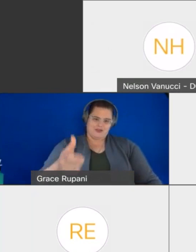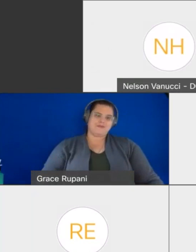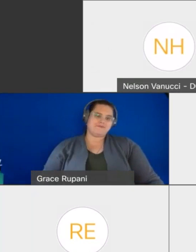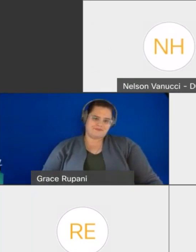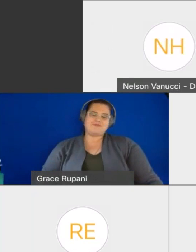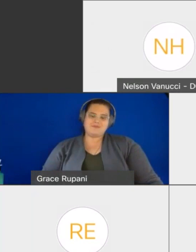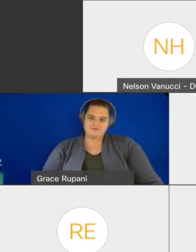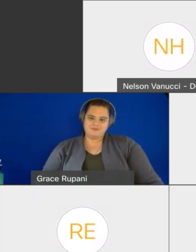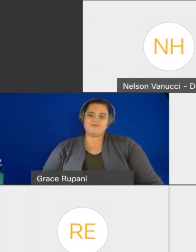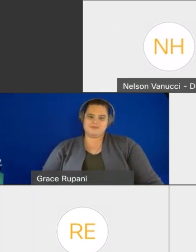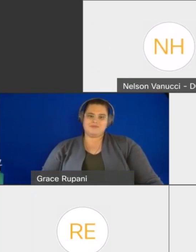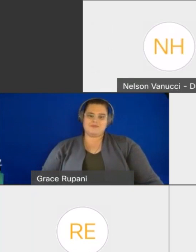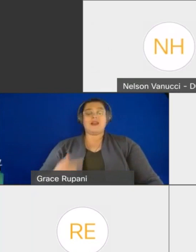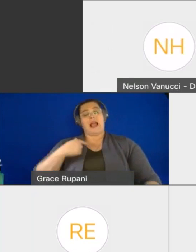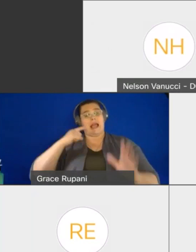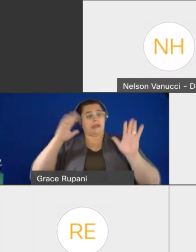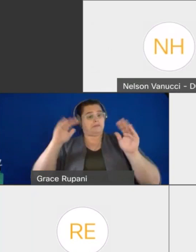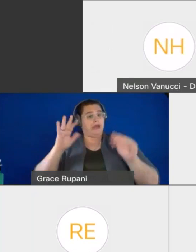our flu really drop this year.